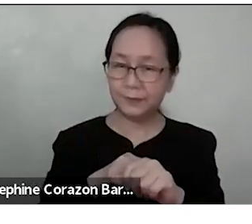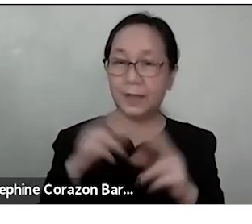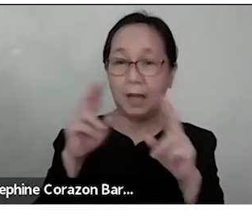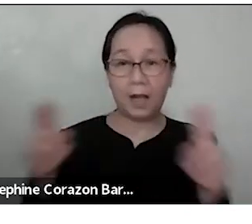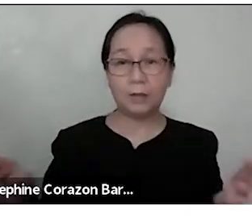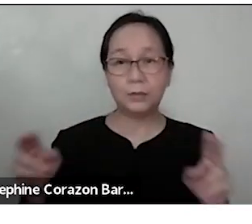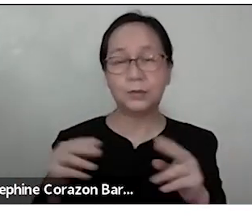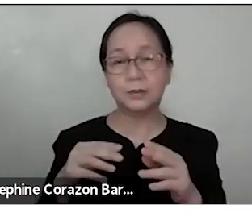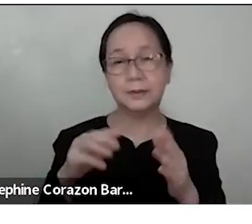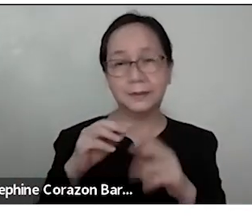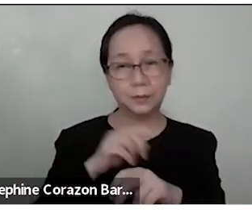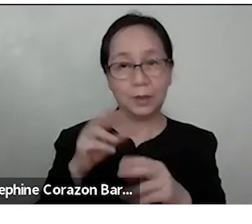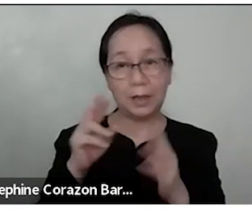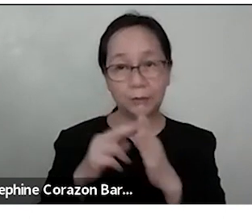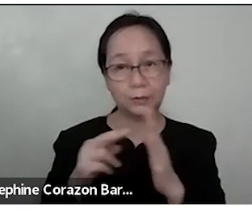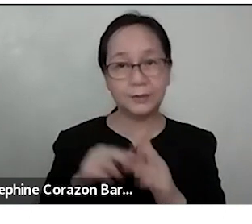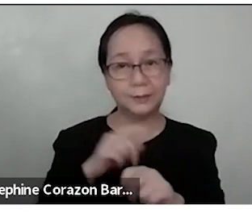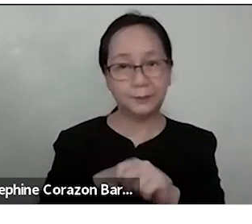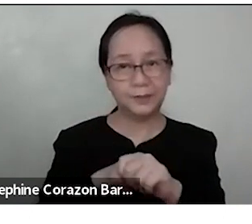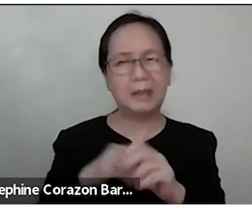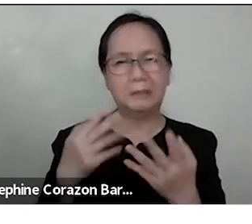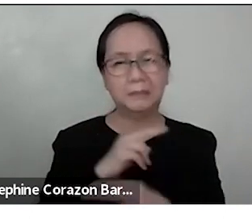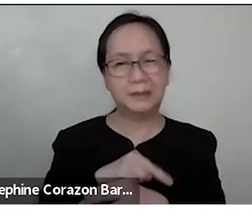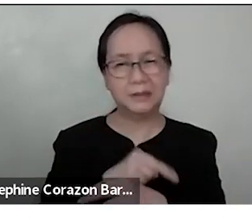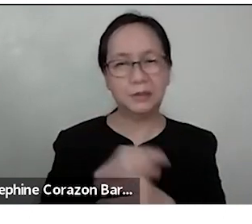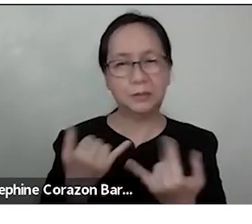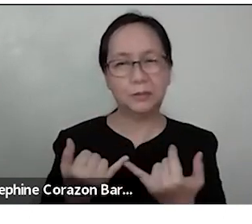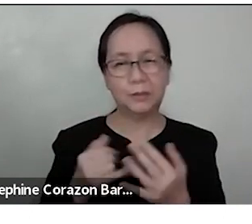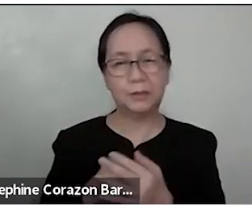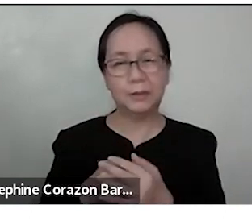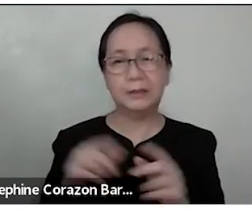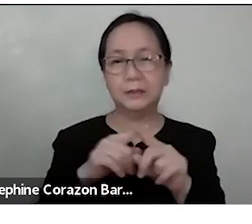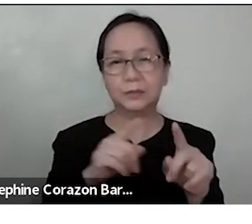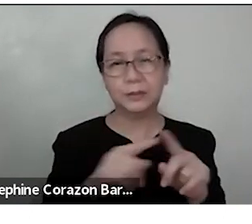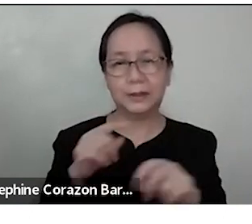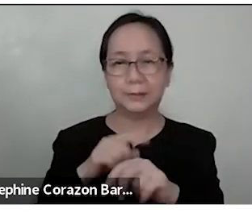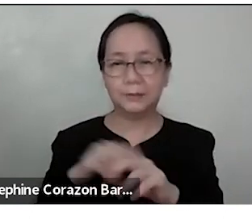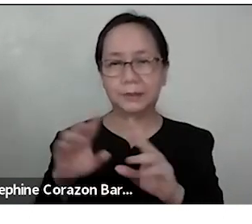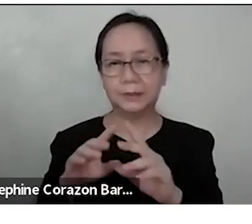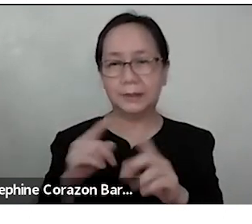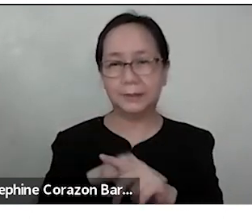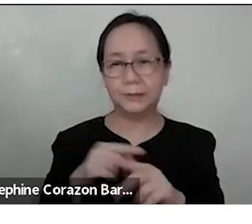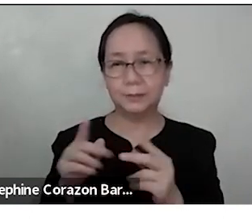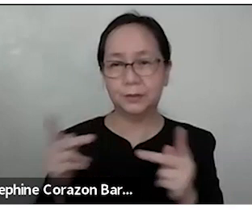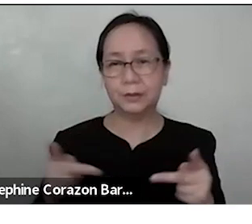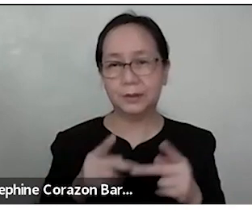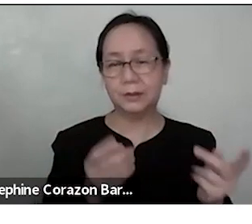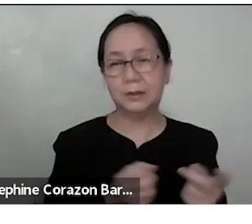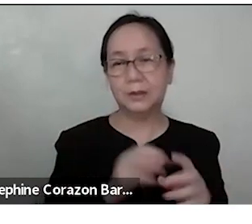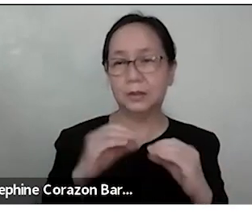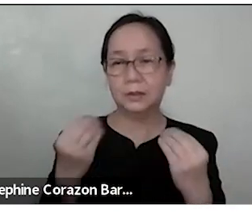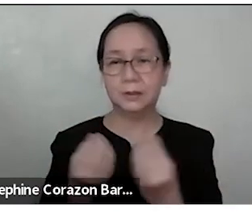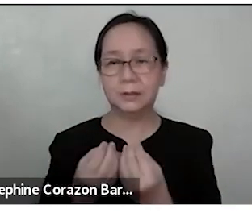in different time zones, because that's the nature of online activities. We are working in different time zones. The guidelines